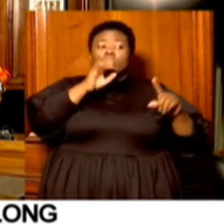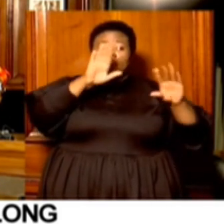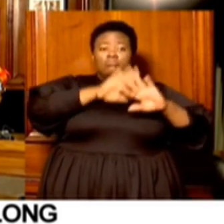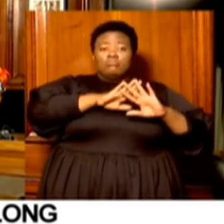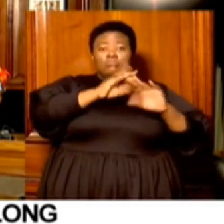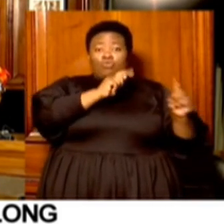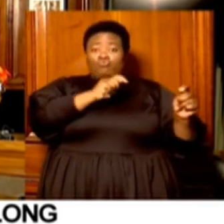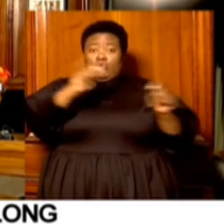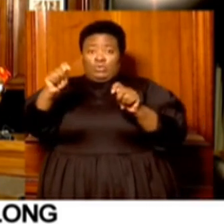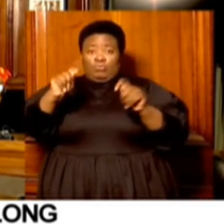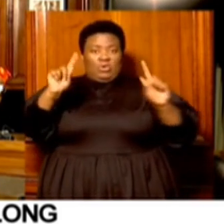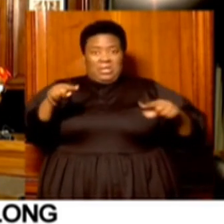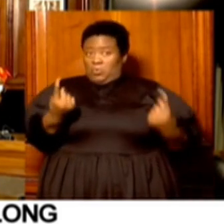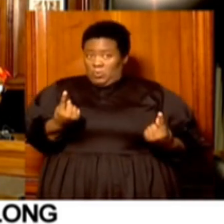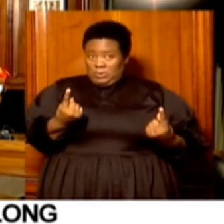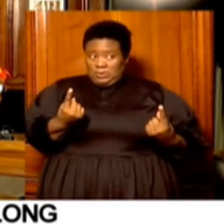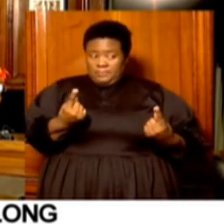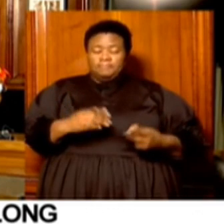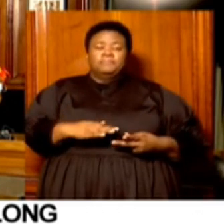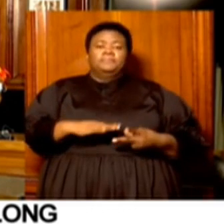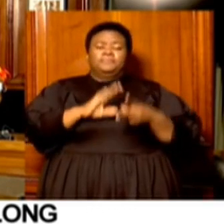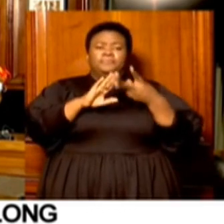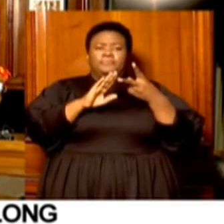Bongal Julani from EWN is asking,